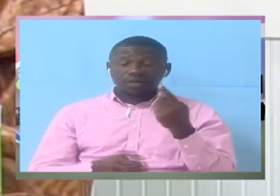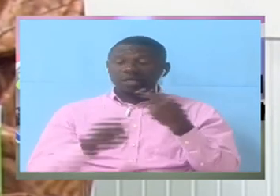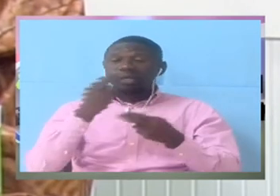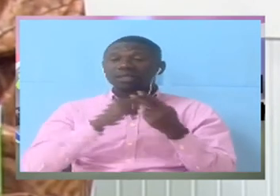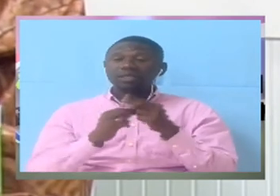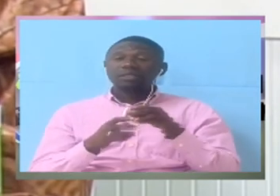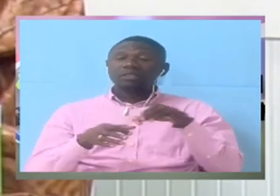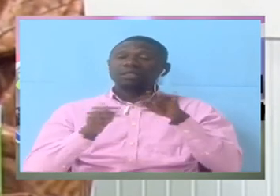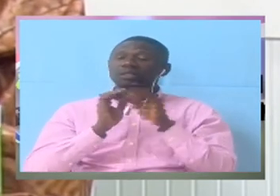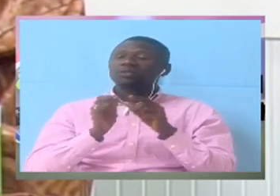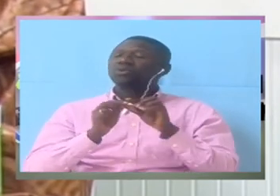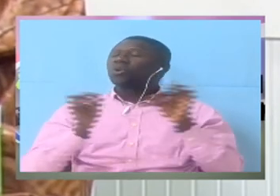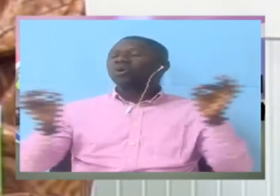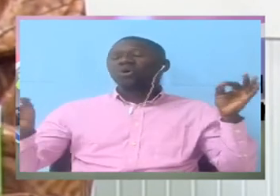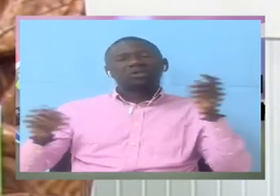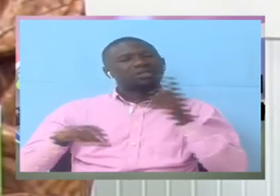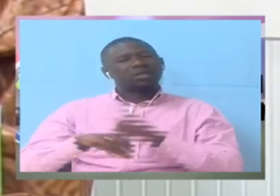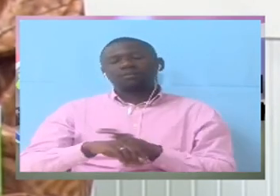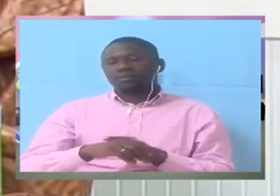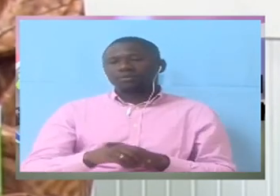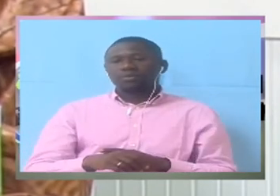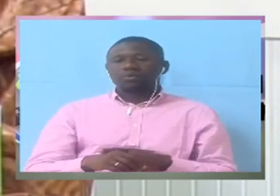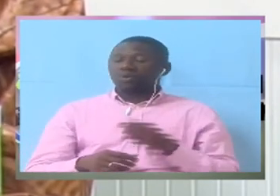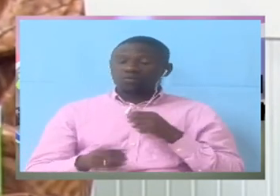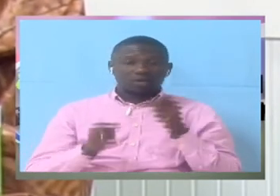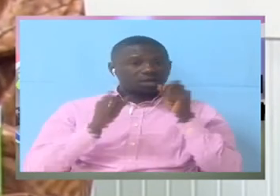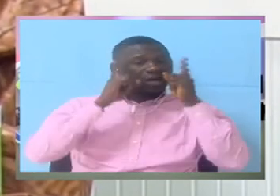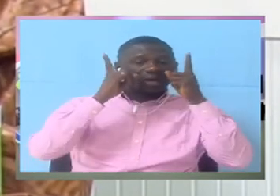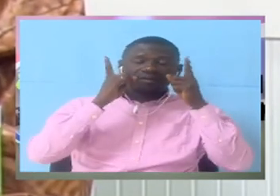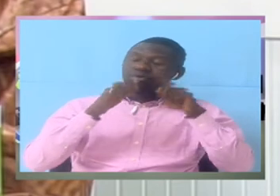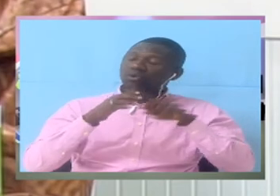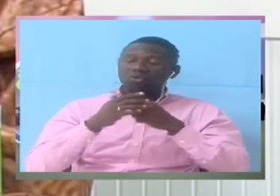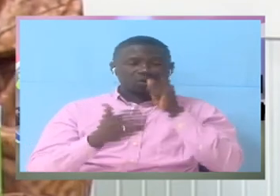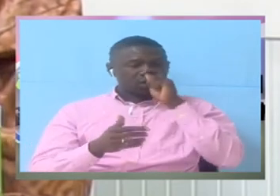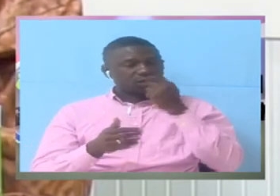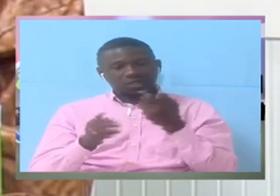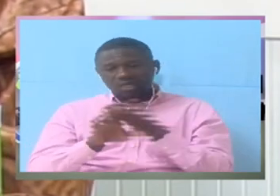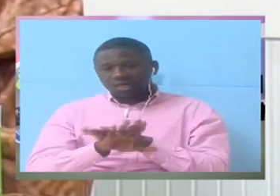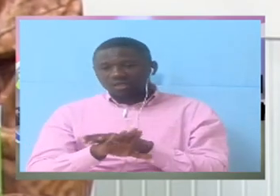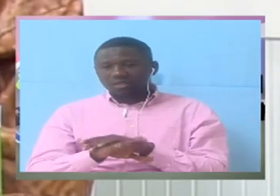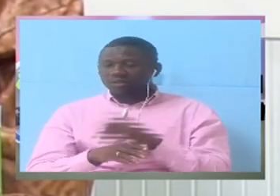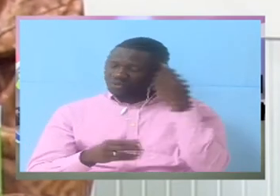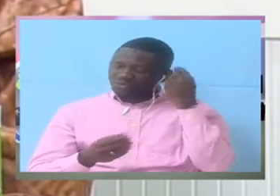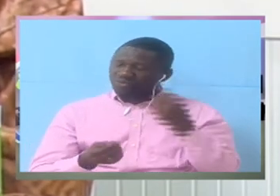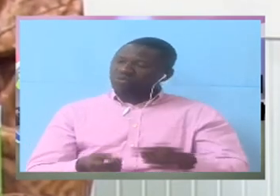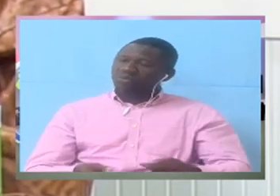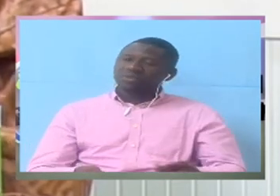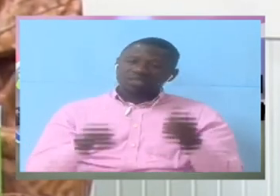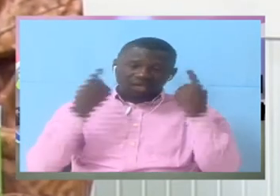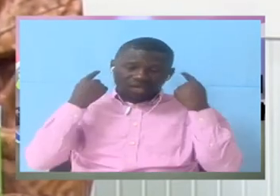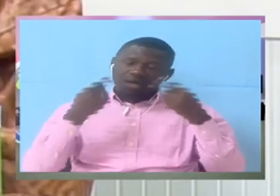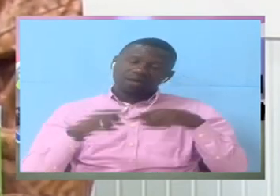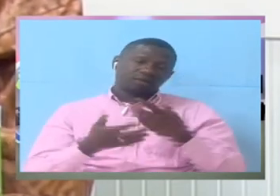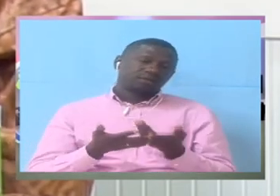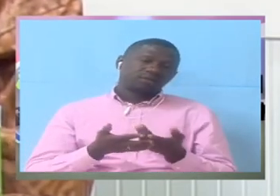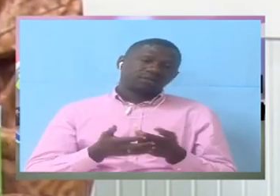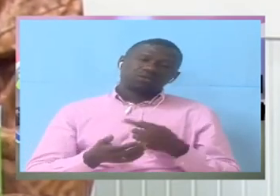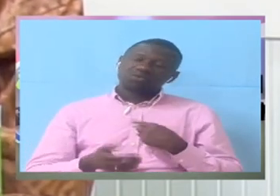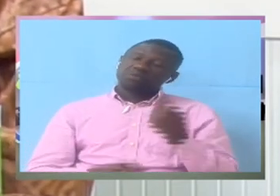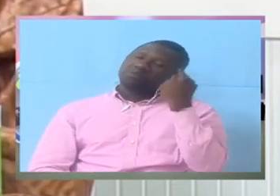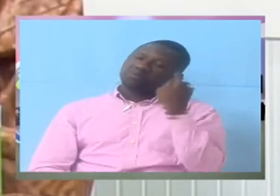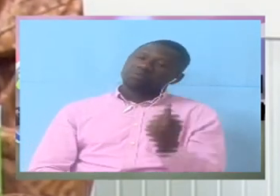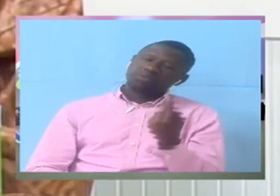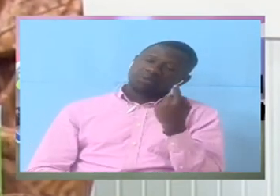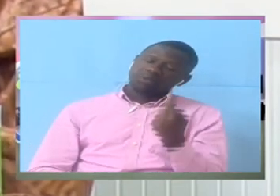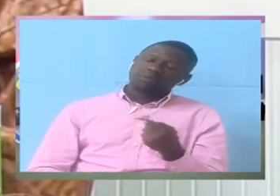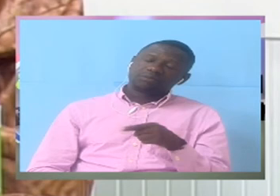time. Whether we were alive or dead, he doesn't care. He's always by